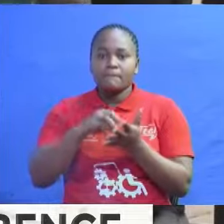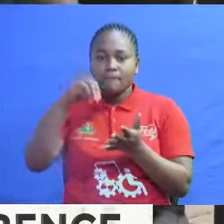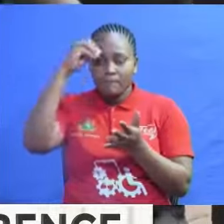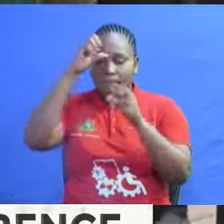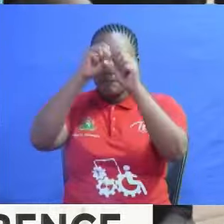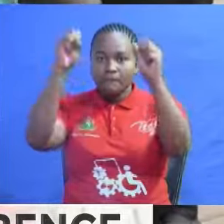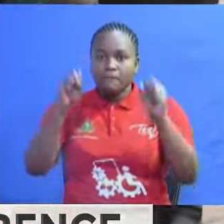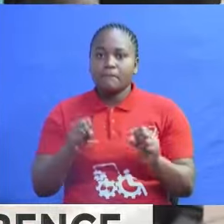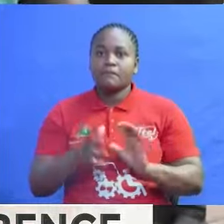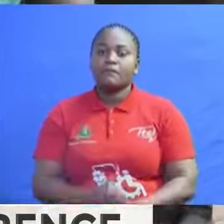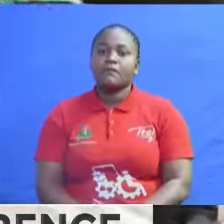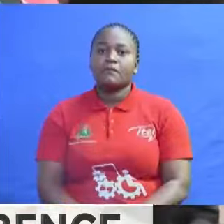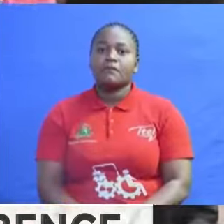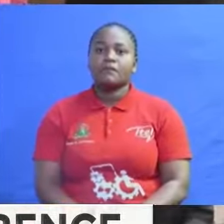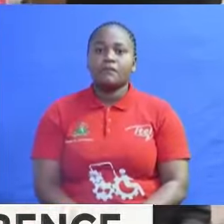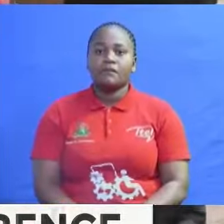systems.